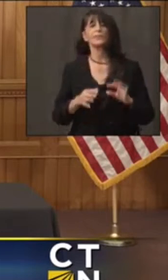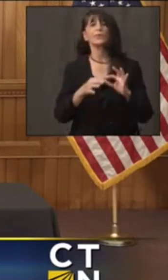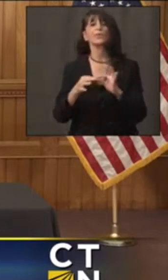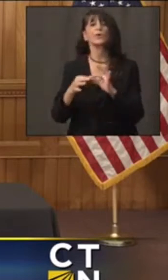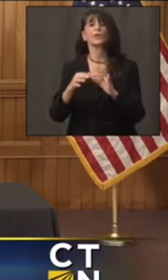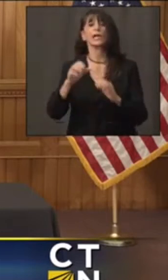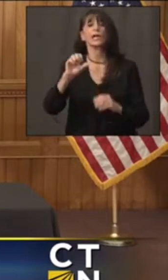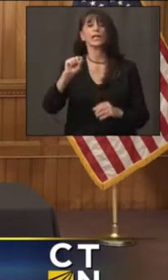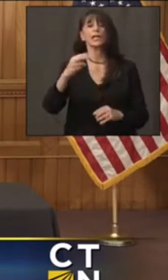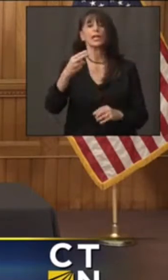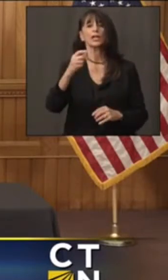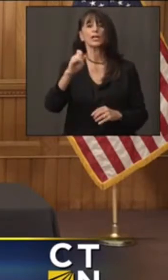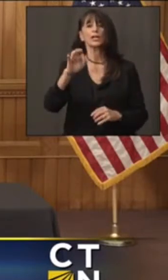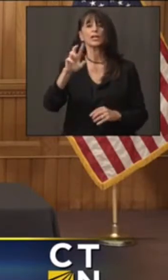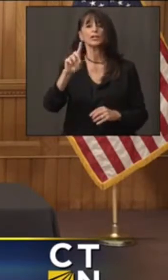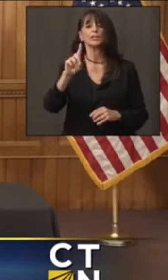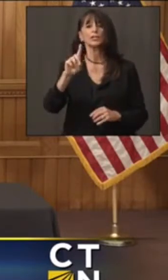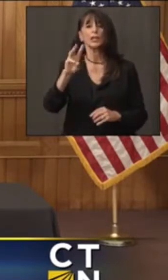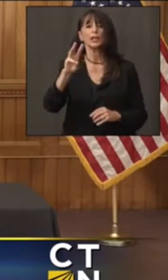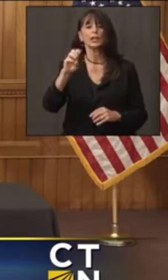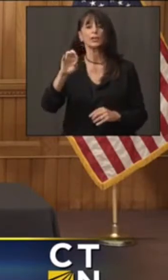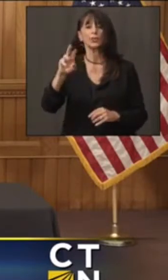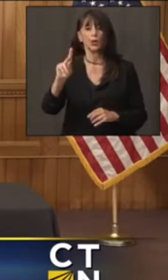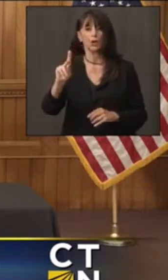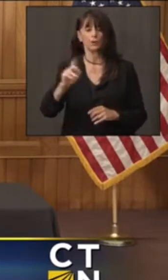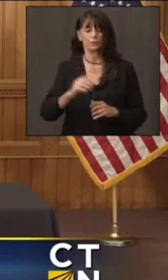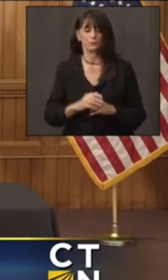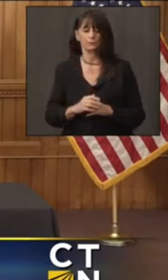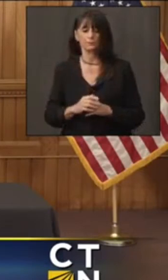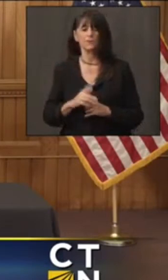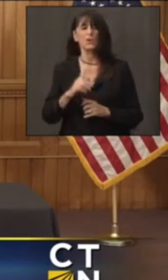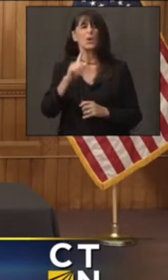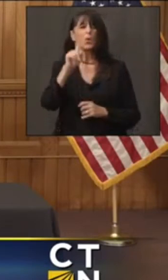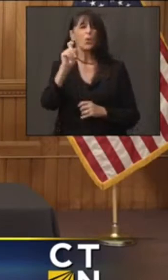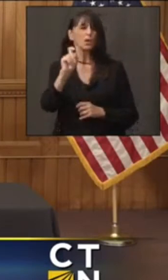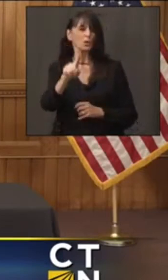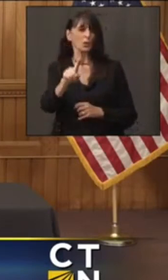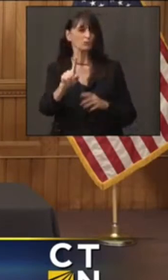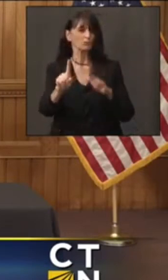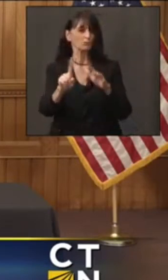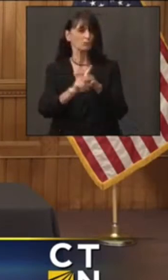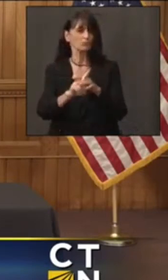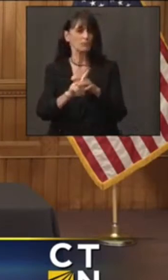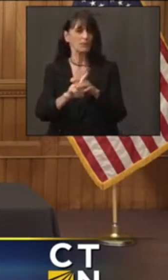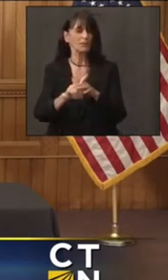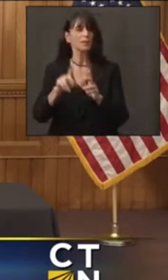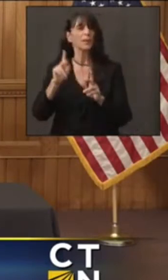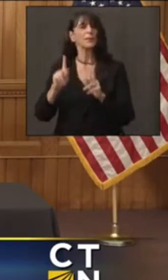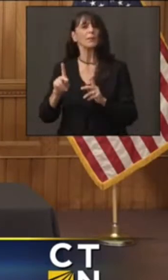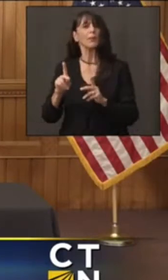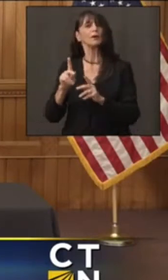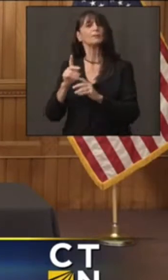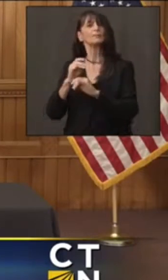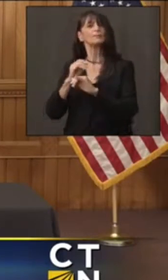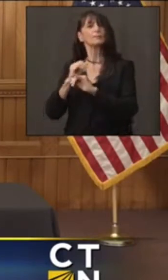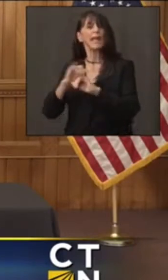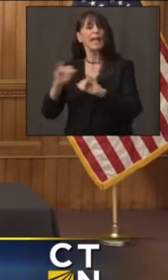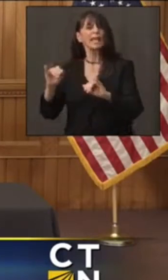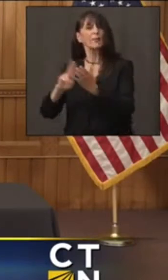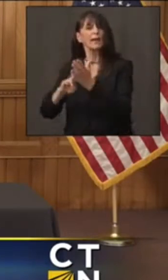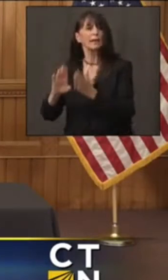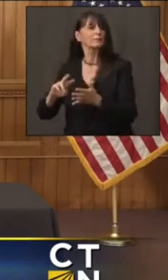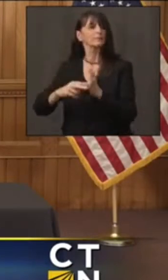inevitable question that will come up is what about independent contractors, individual people who hang out a shingle as a plumber, an electrician, even a